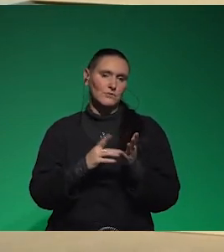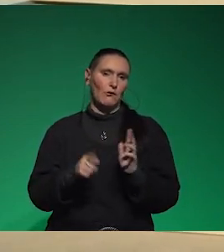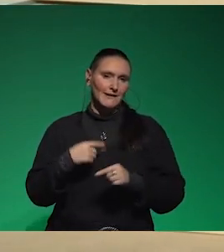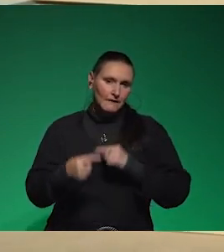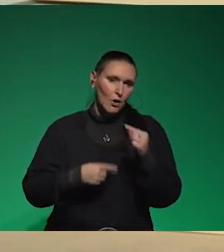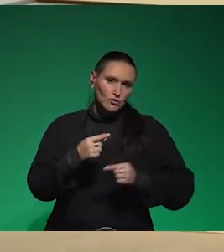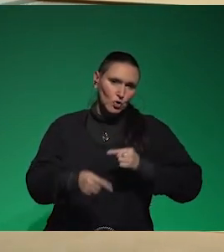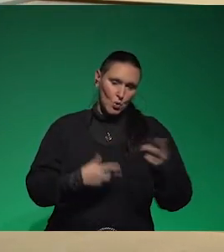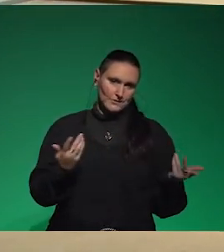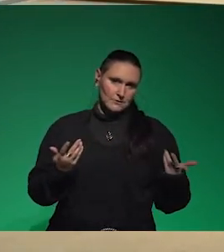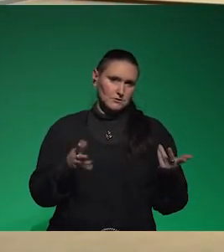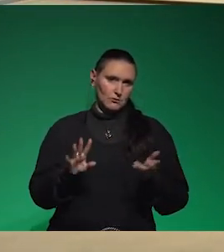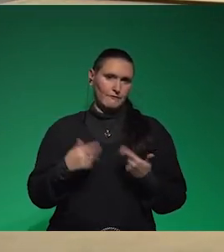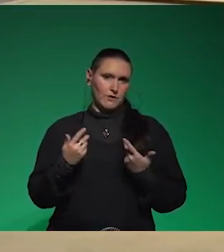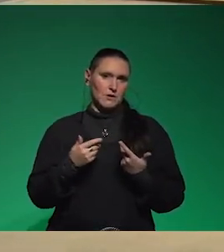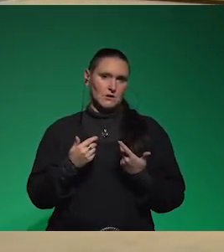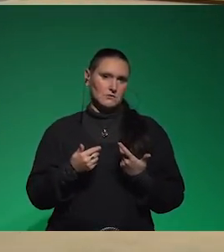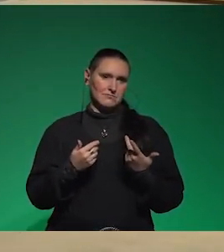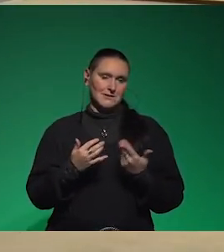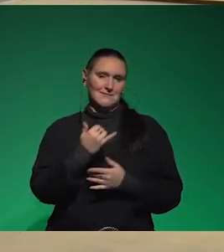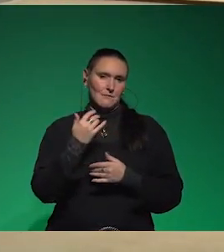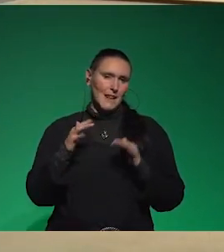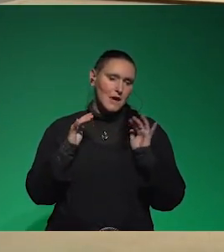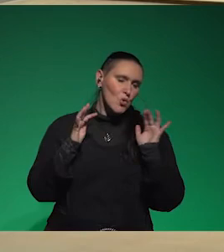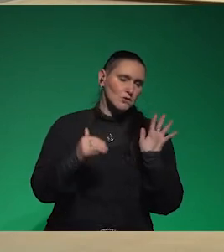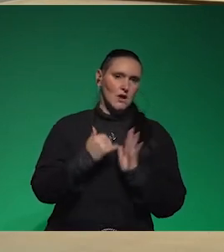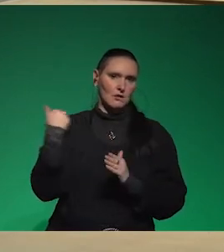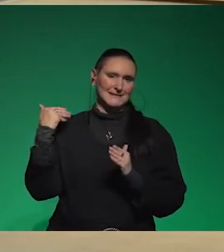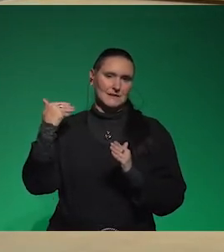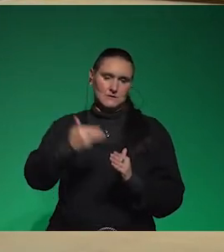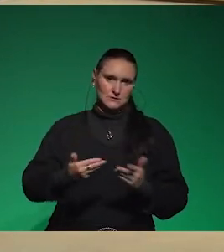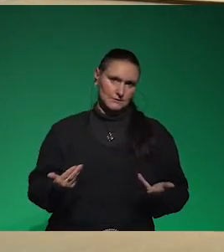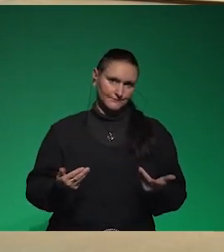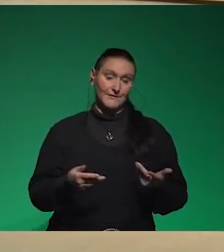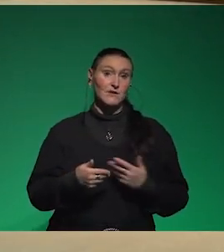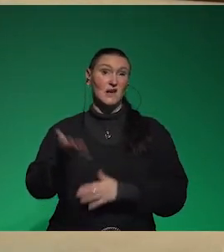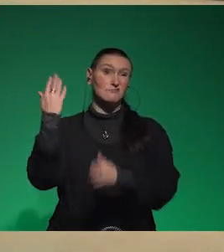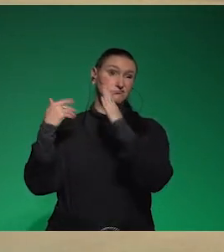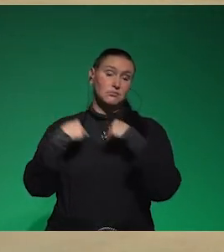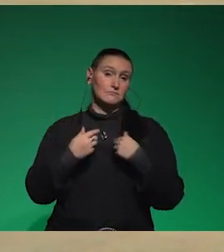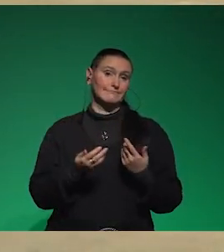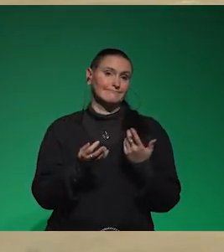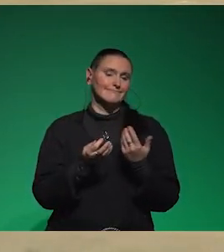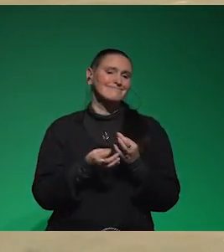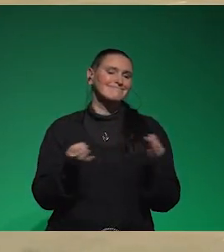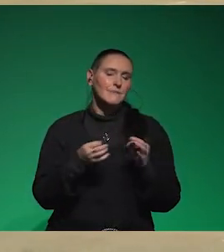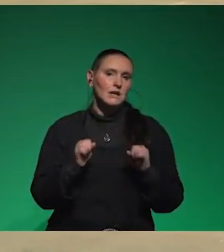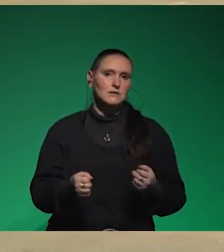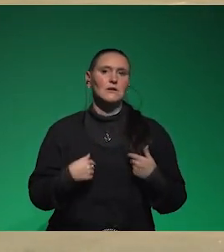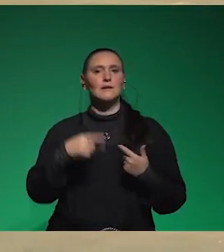or anything. This will not come back in a life, but let's say at a time scale that is relevant for